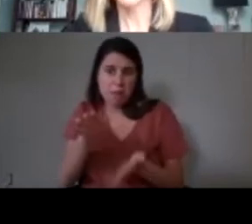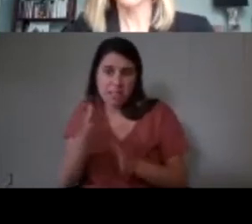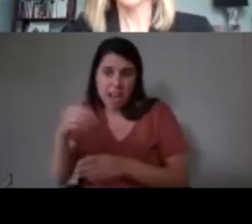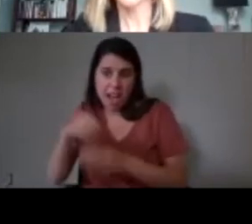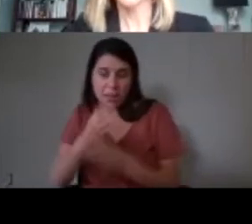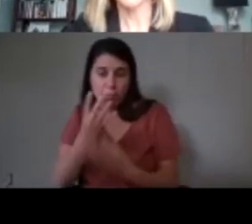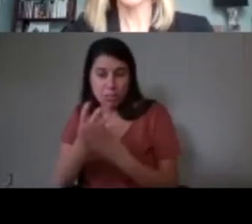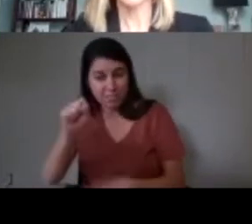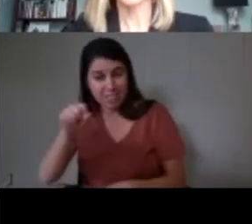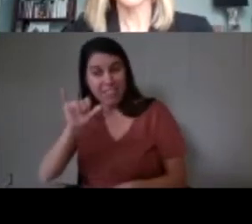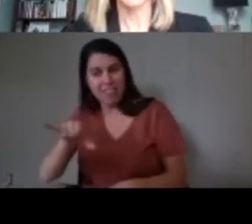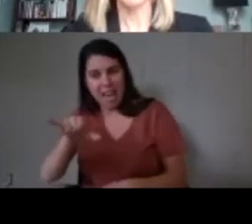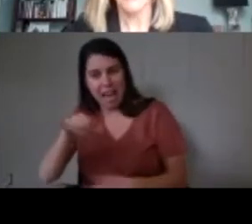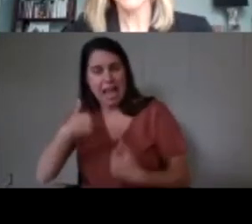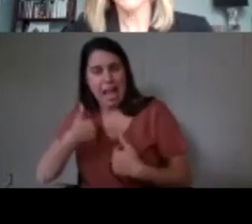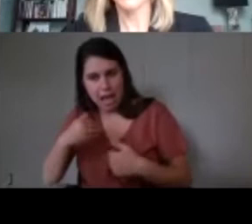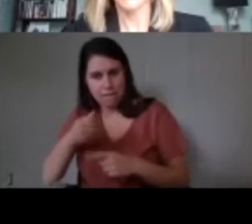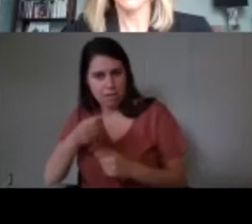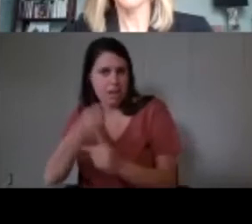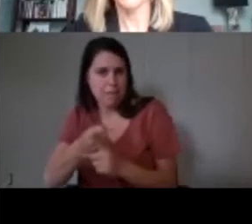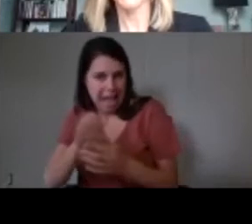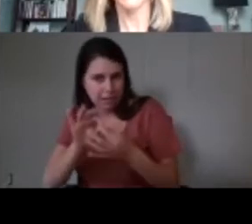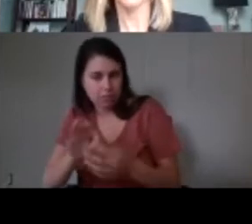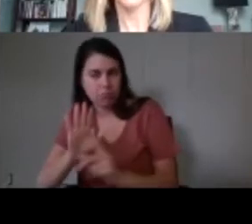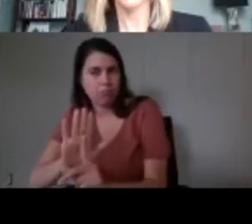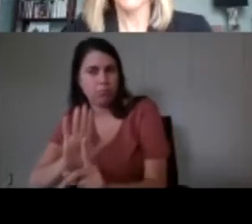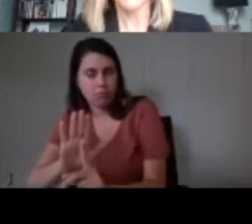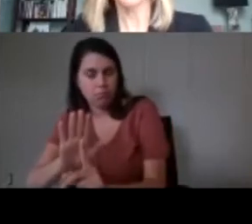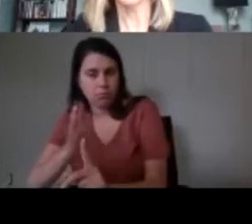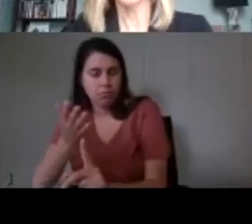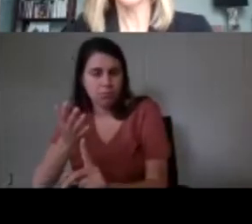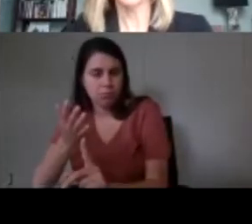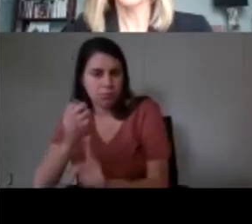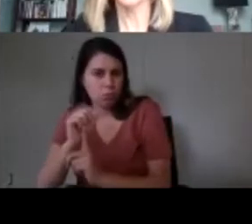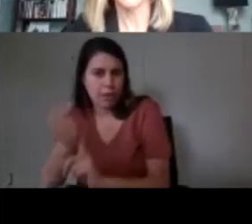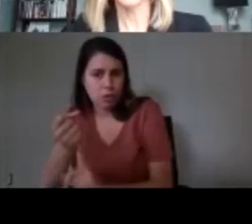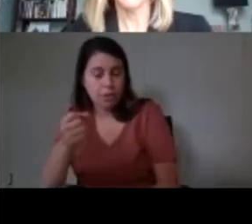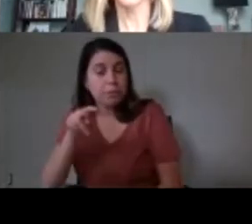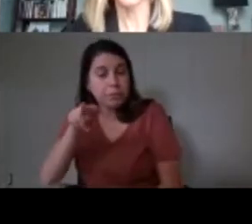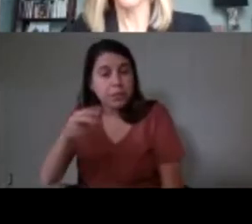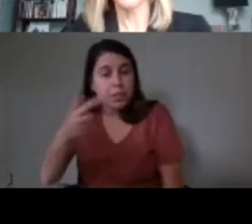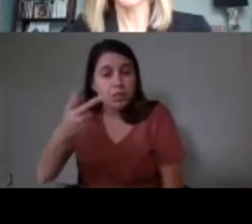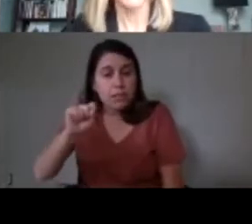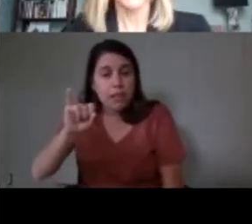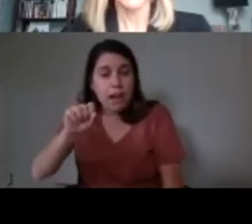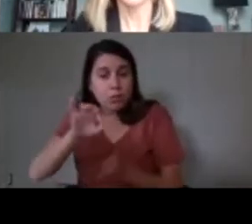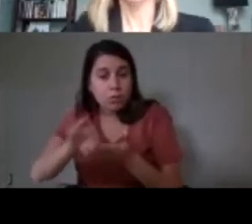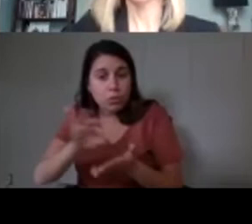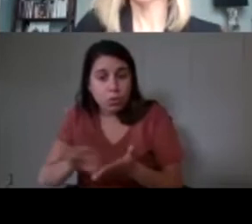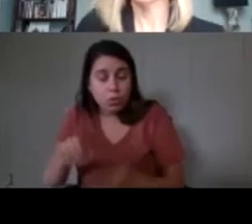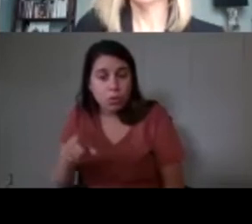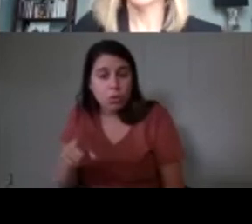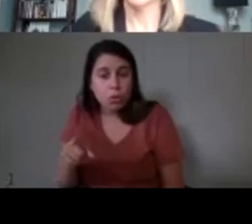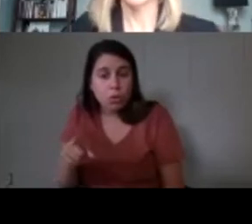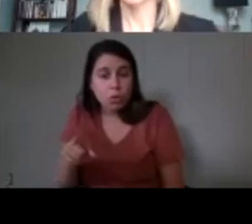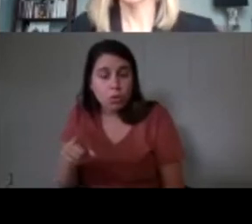have definitely some impact. I think in particular, when we look at the GSIS scores,